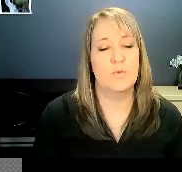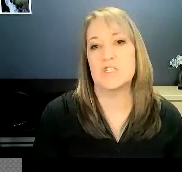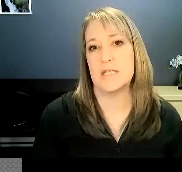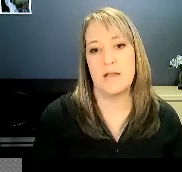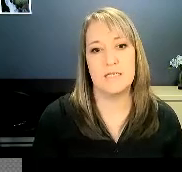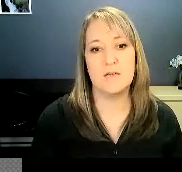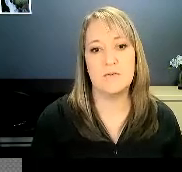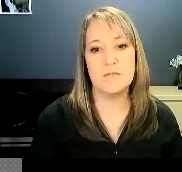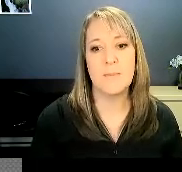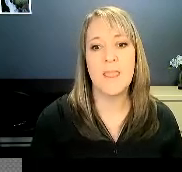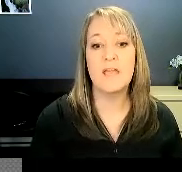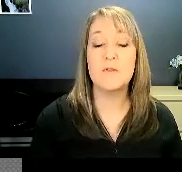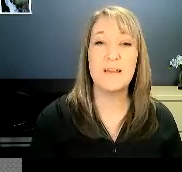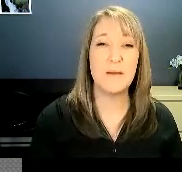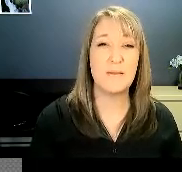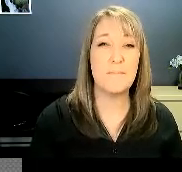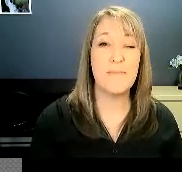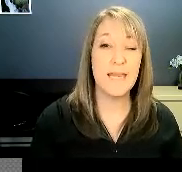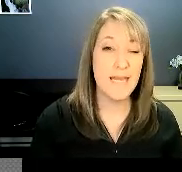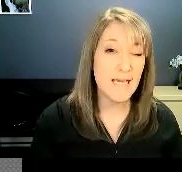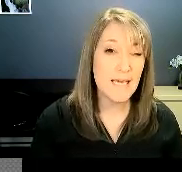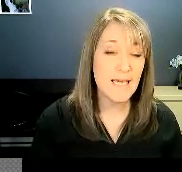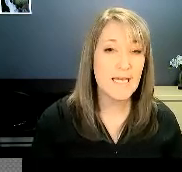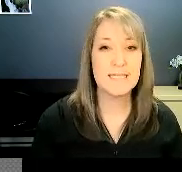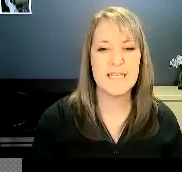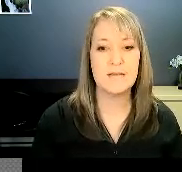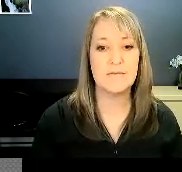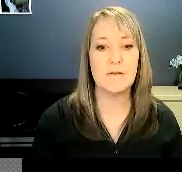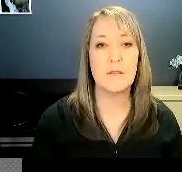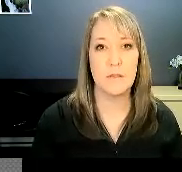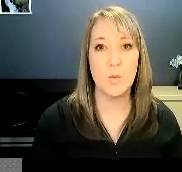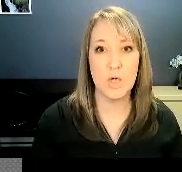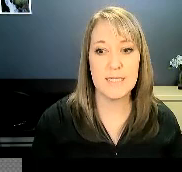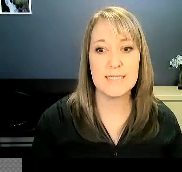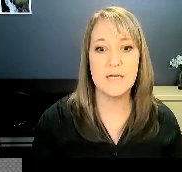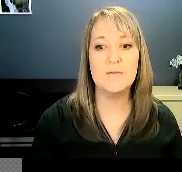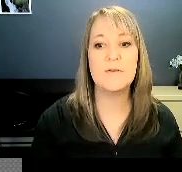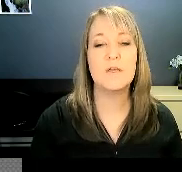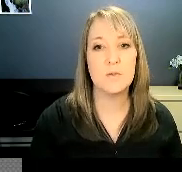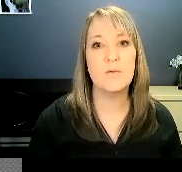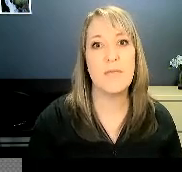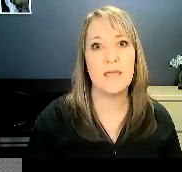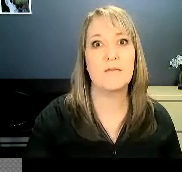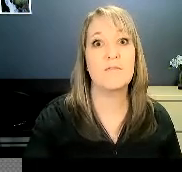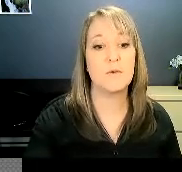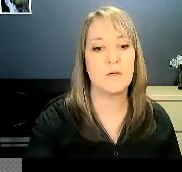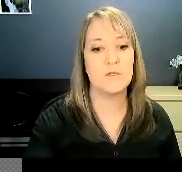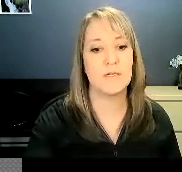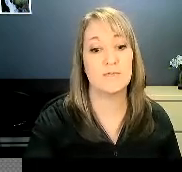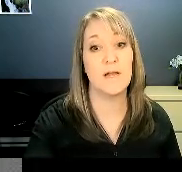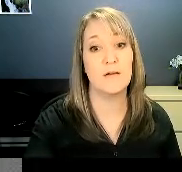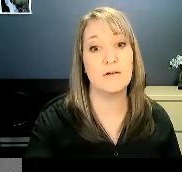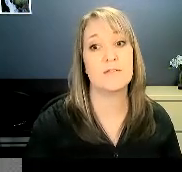or which sign to use, if you think about the meaning instead of the word itself, you will make